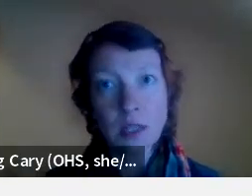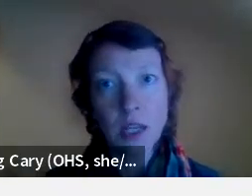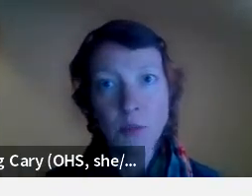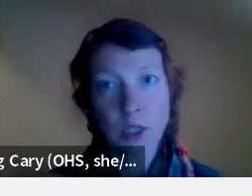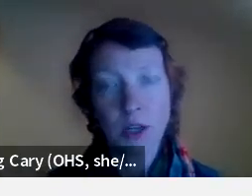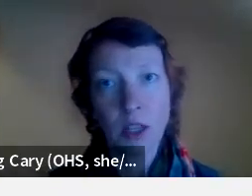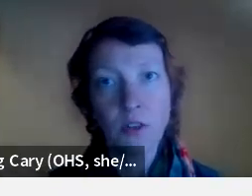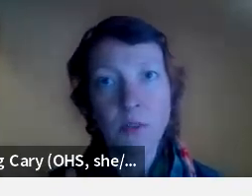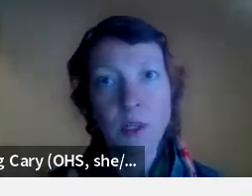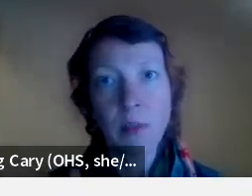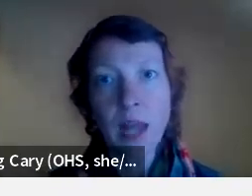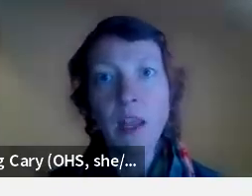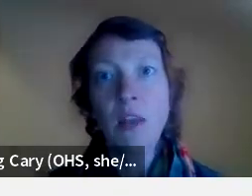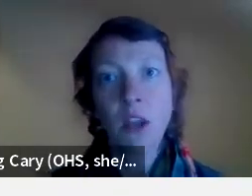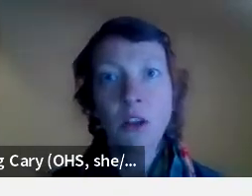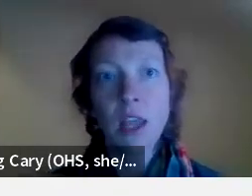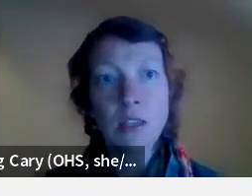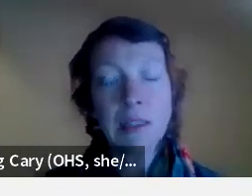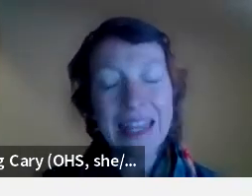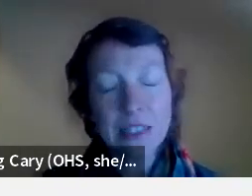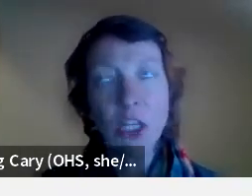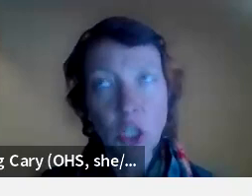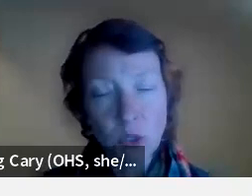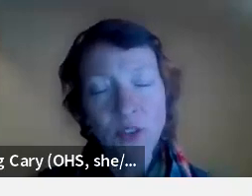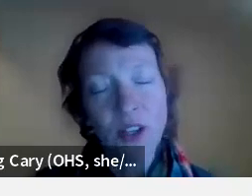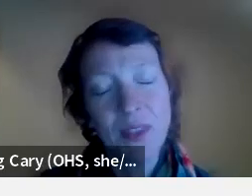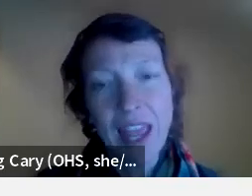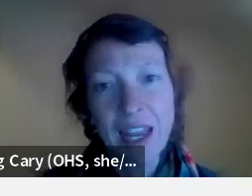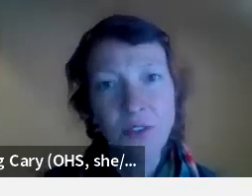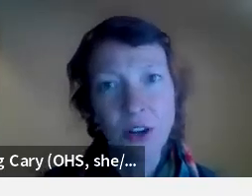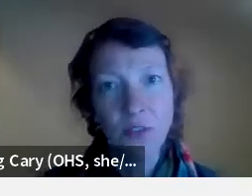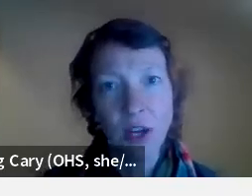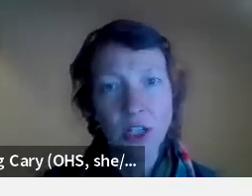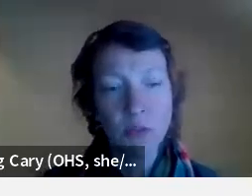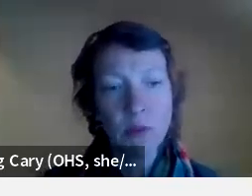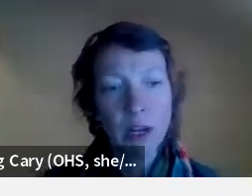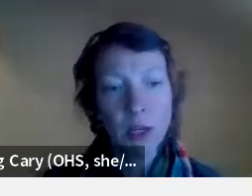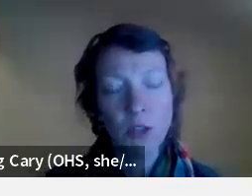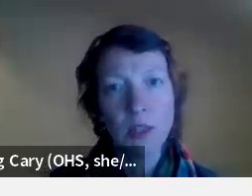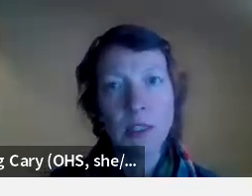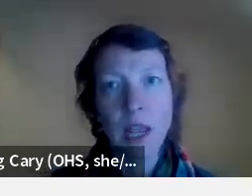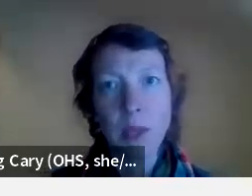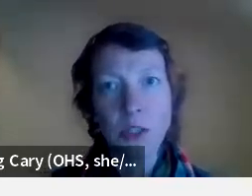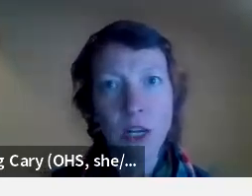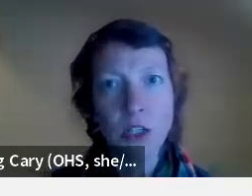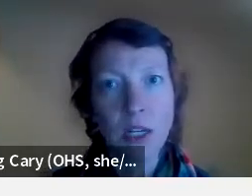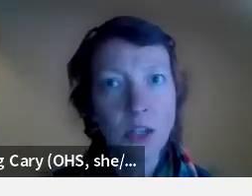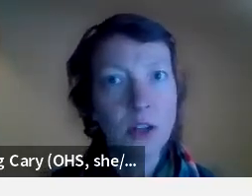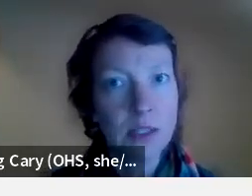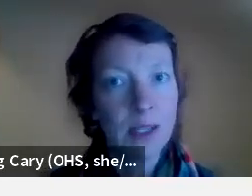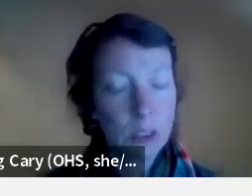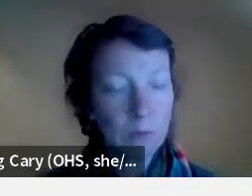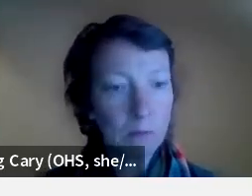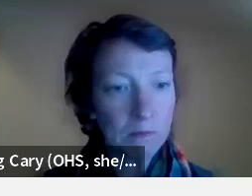early stages, particularly if you're symptomatic, they're less useful at the end of your infection. So we recommend using the time-based strategy to